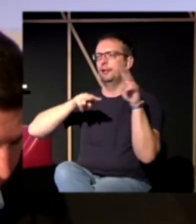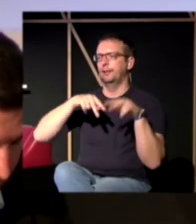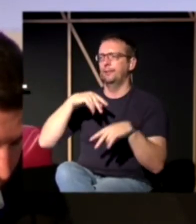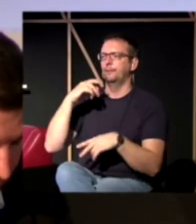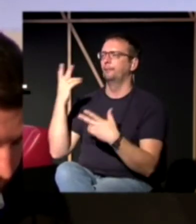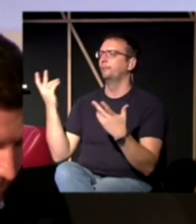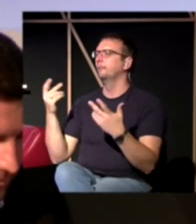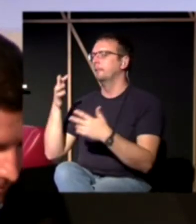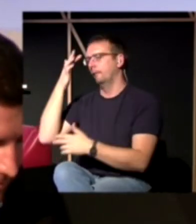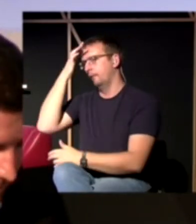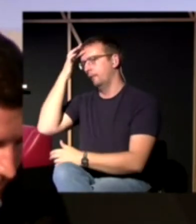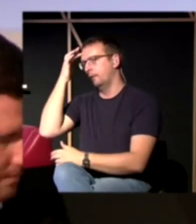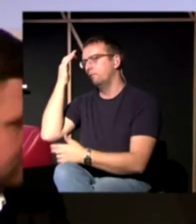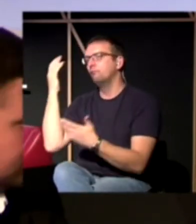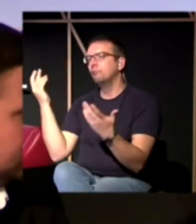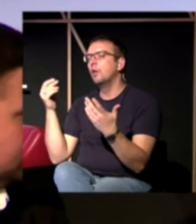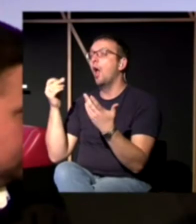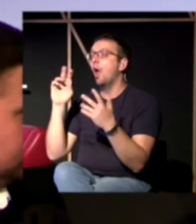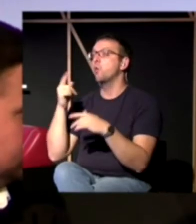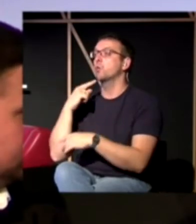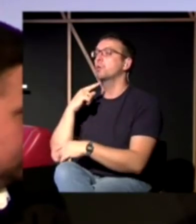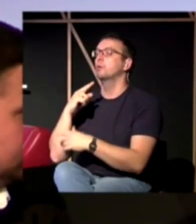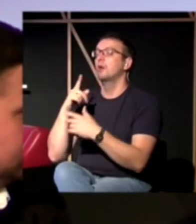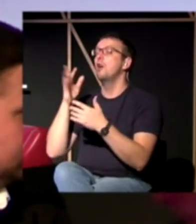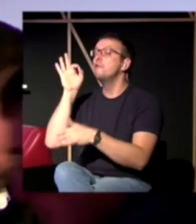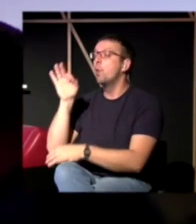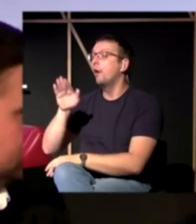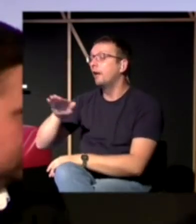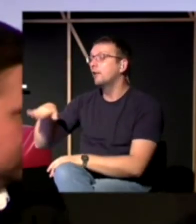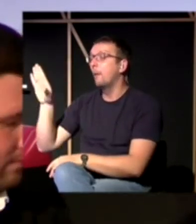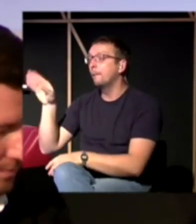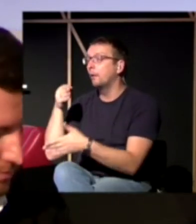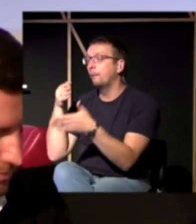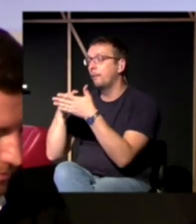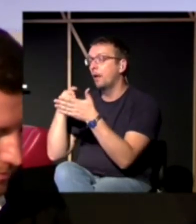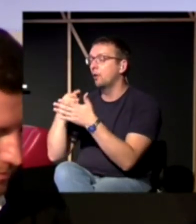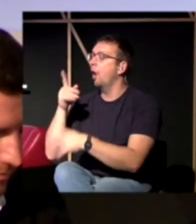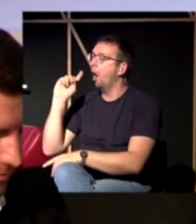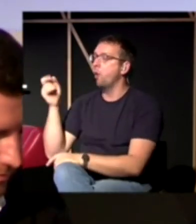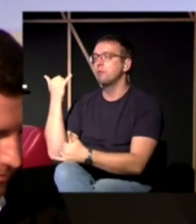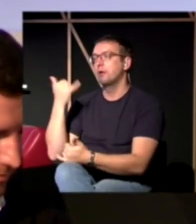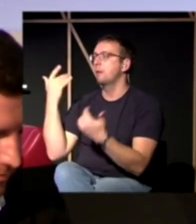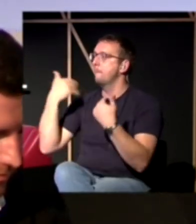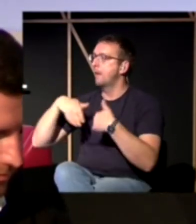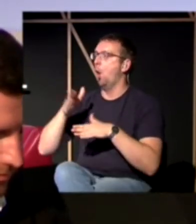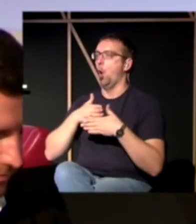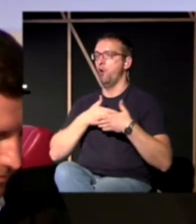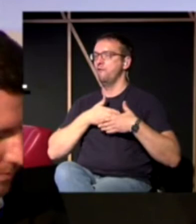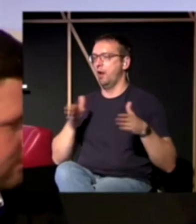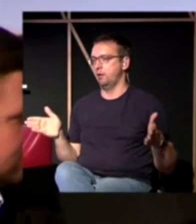inclusive for children with disability. Probably you may know that the Ukrainian Paralympic